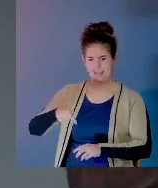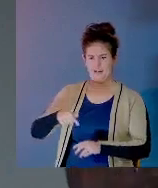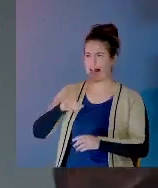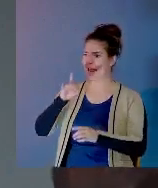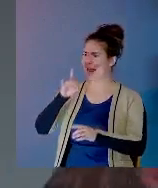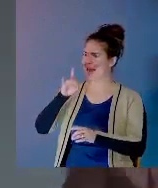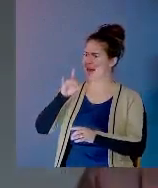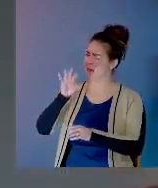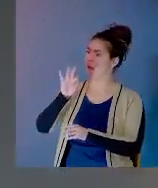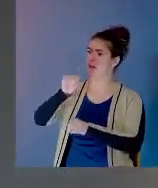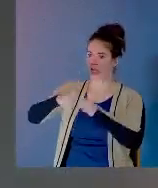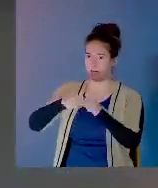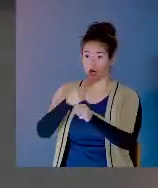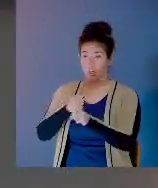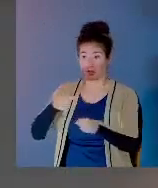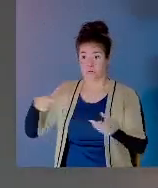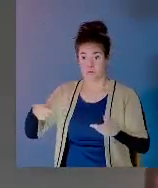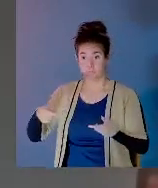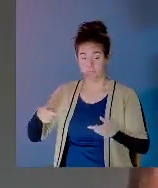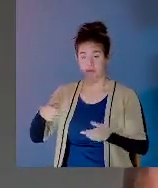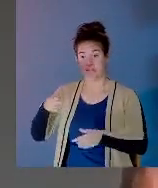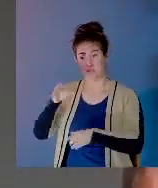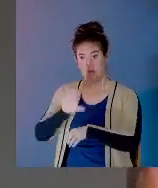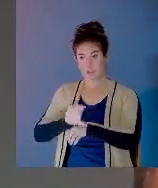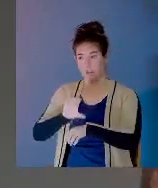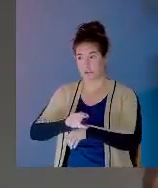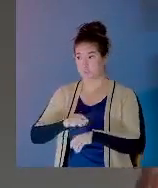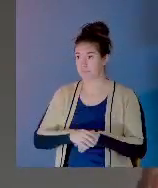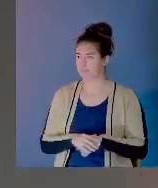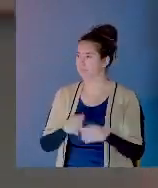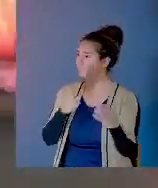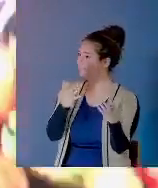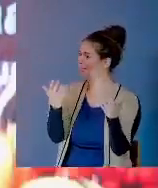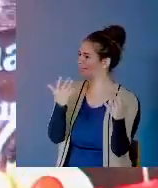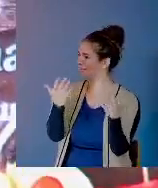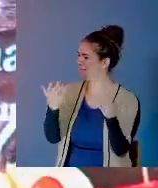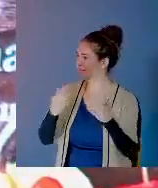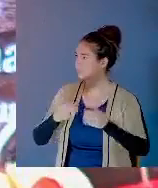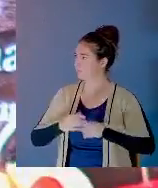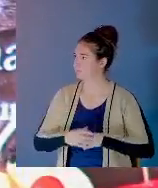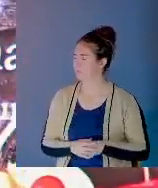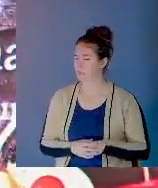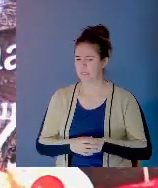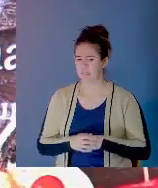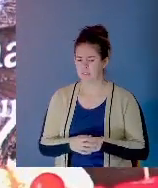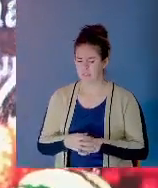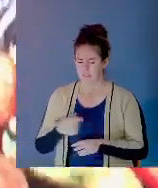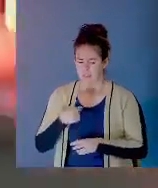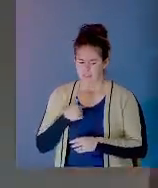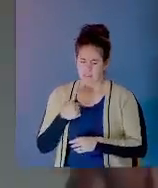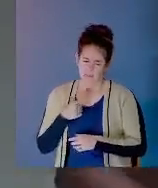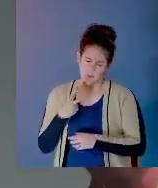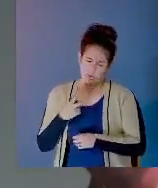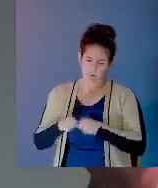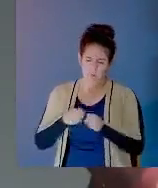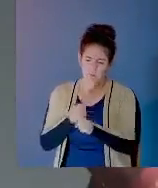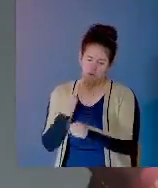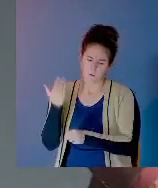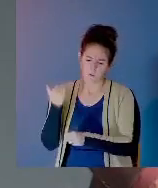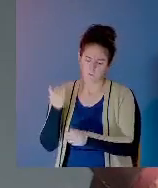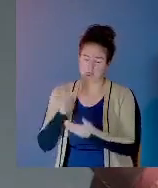Okay. And got serious about 2 years ago.